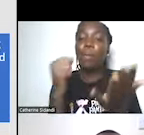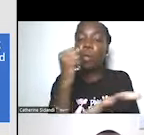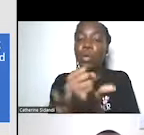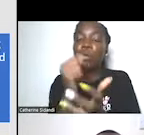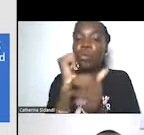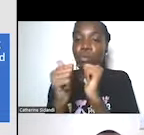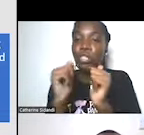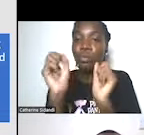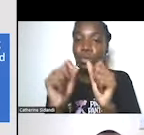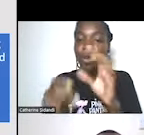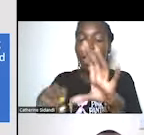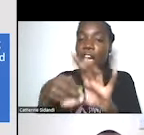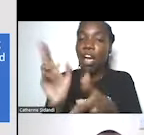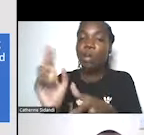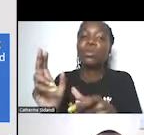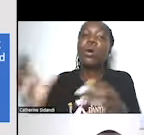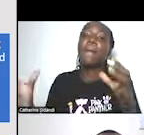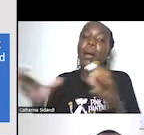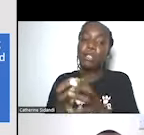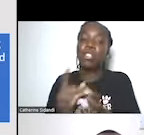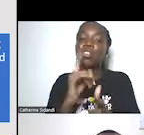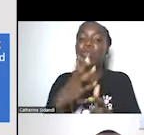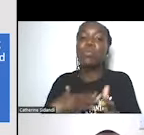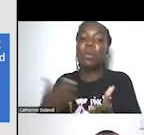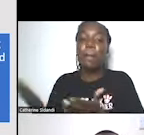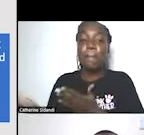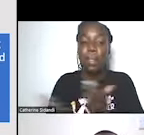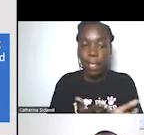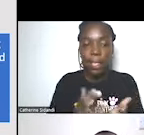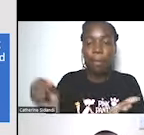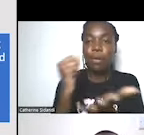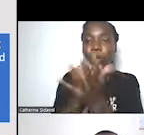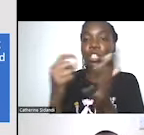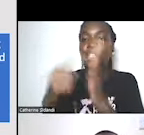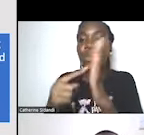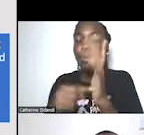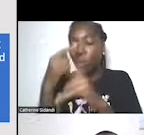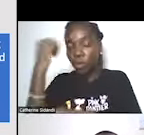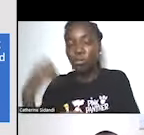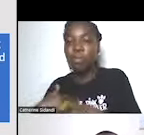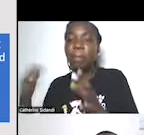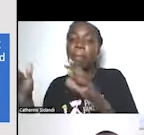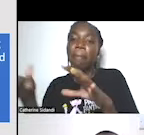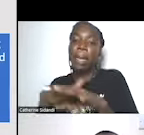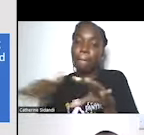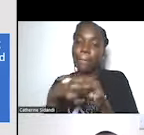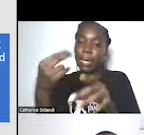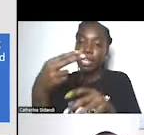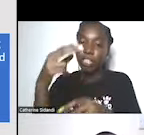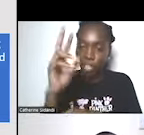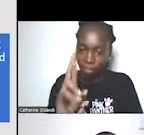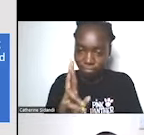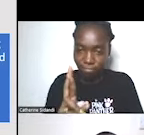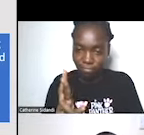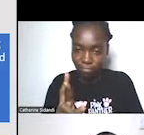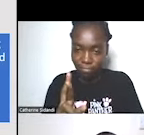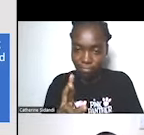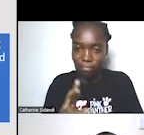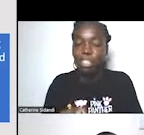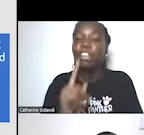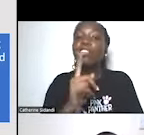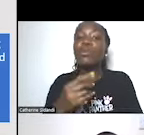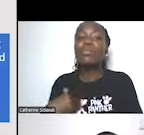I had to bring in the employee issue because I'm part of HR. So I don't know whether Tata Solutions have already done